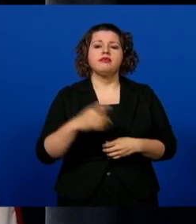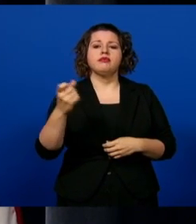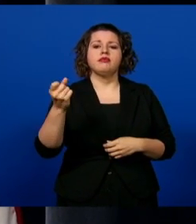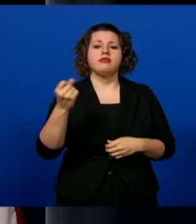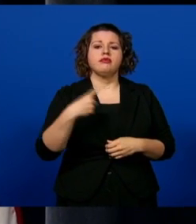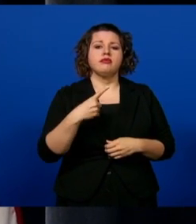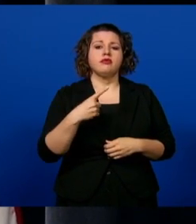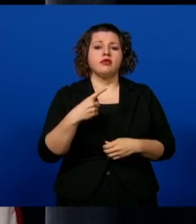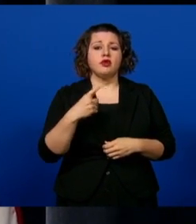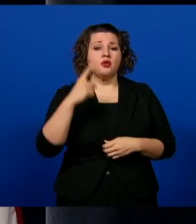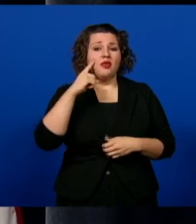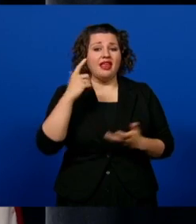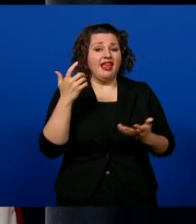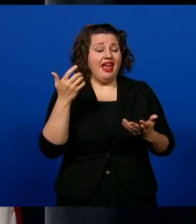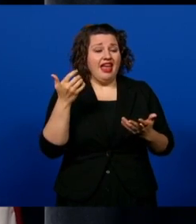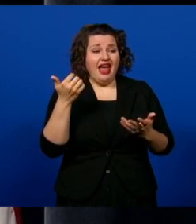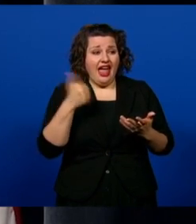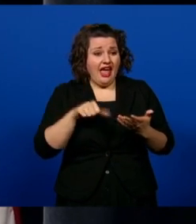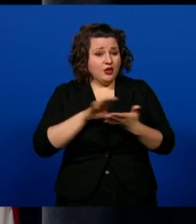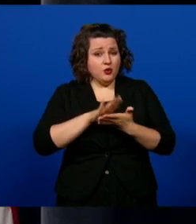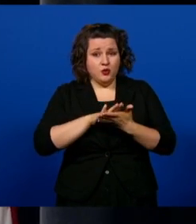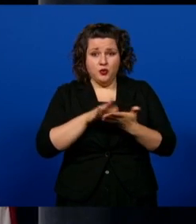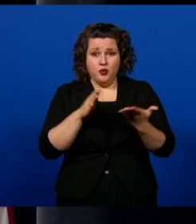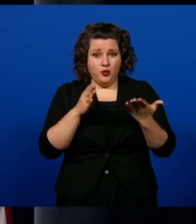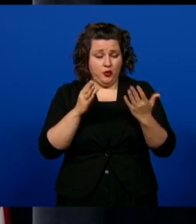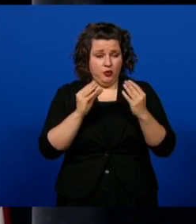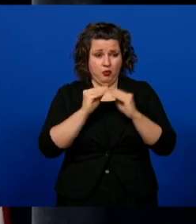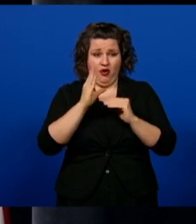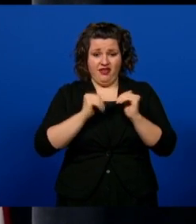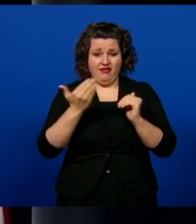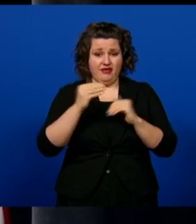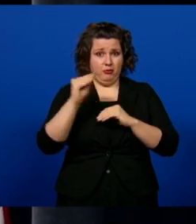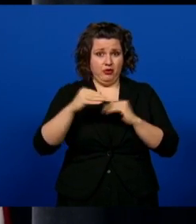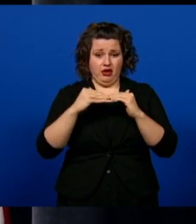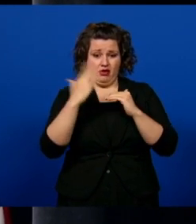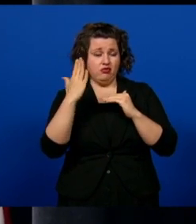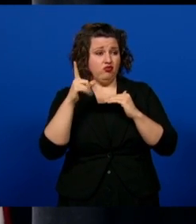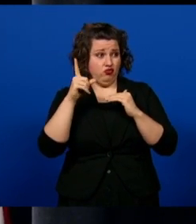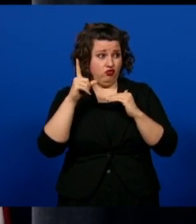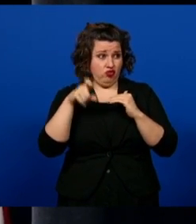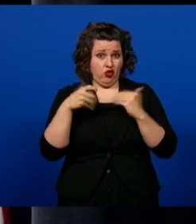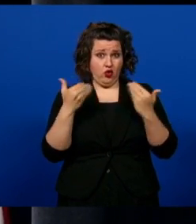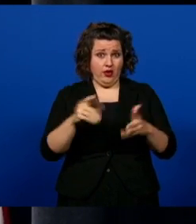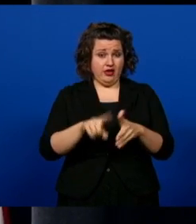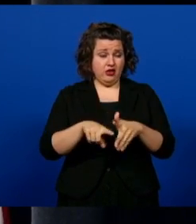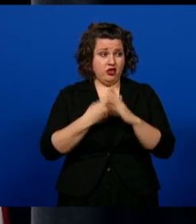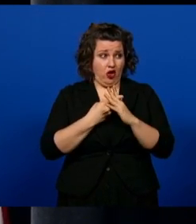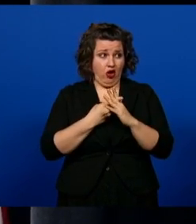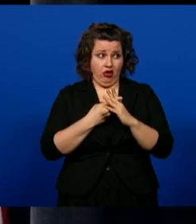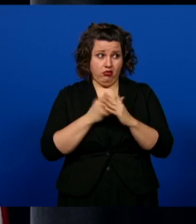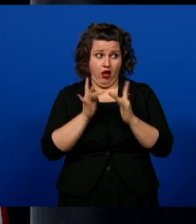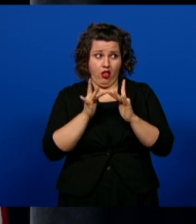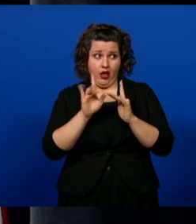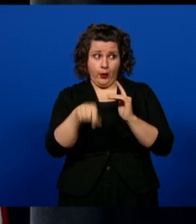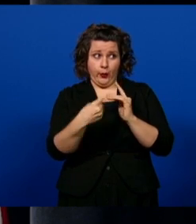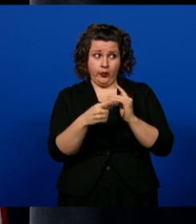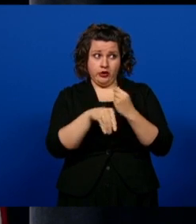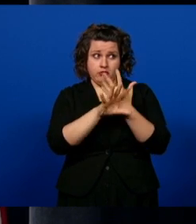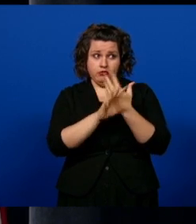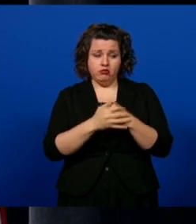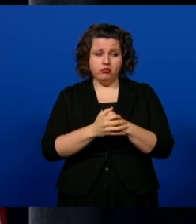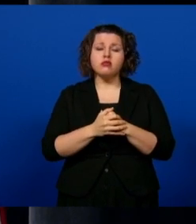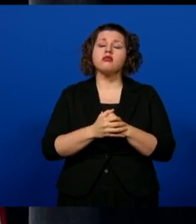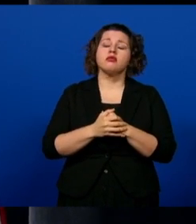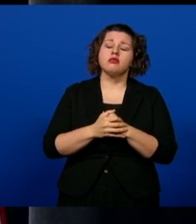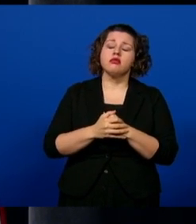any of the schools in any of these counties that are now above 15% should start the school year online only? Well, we're going